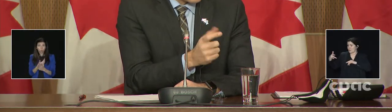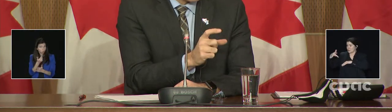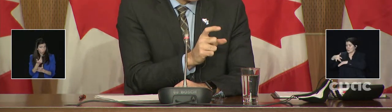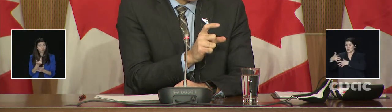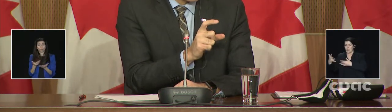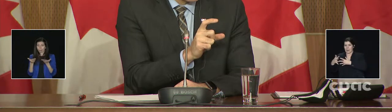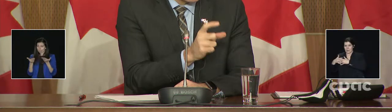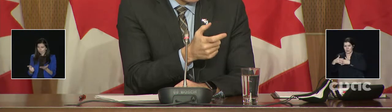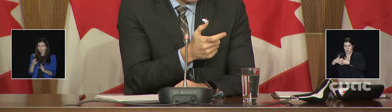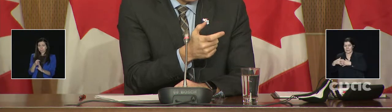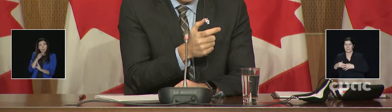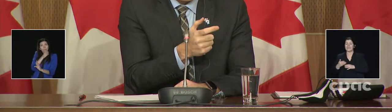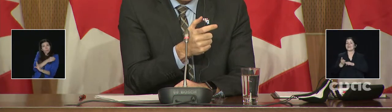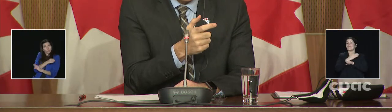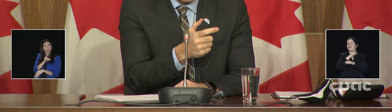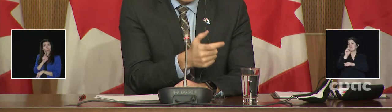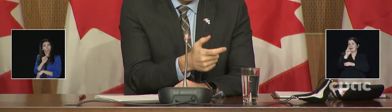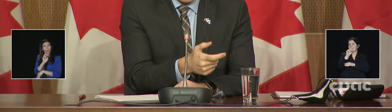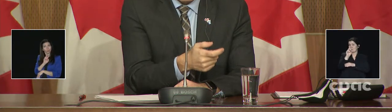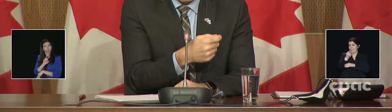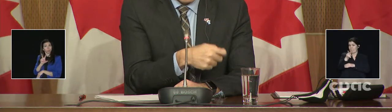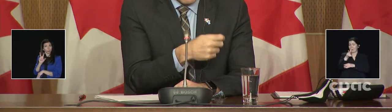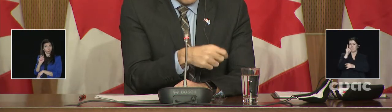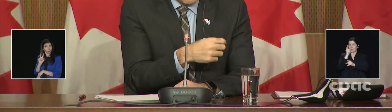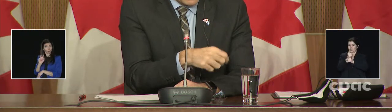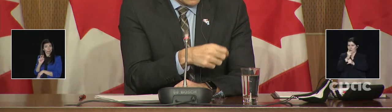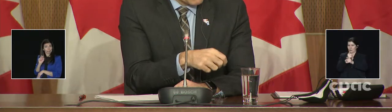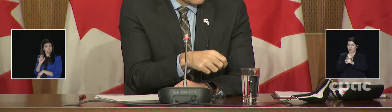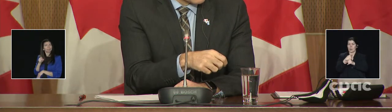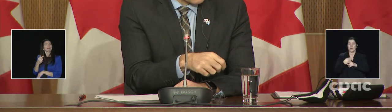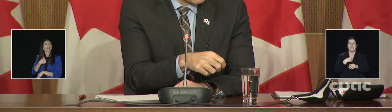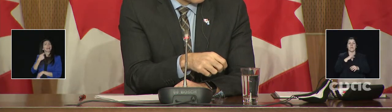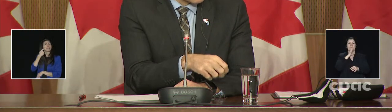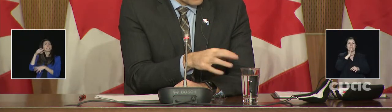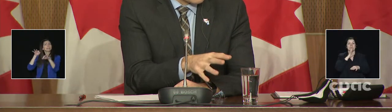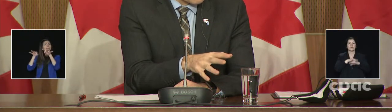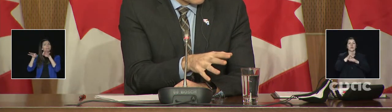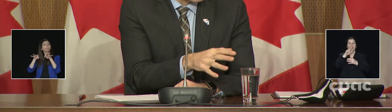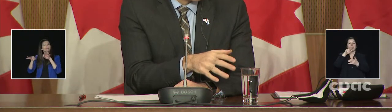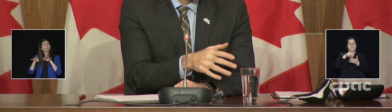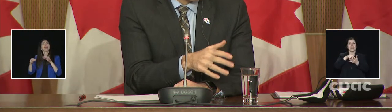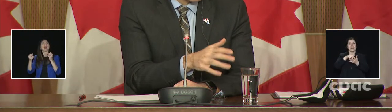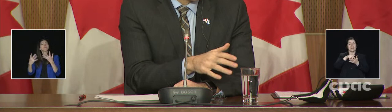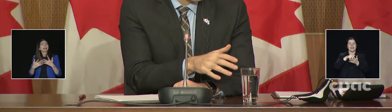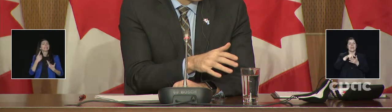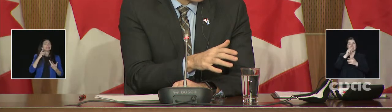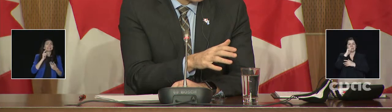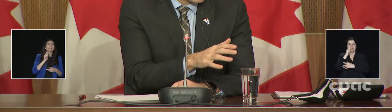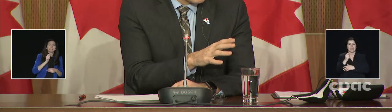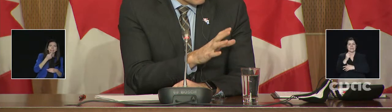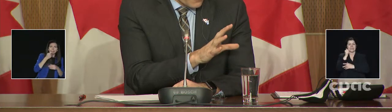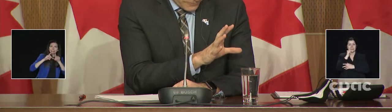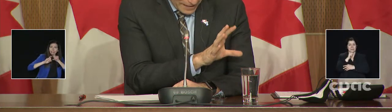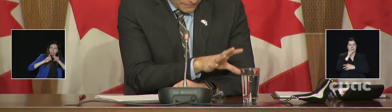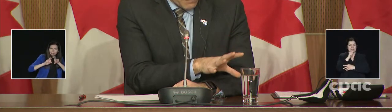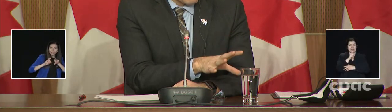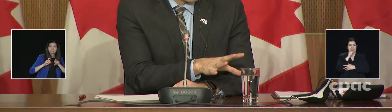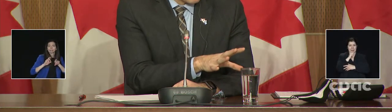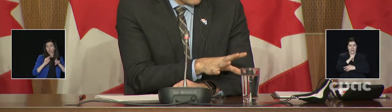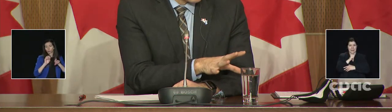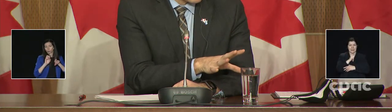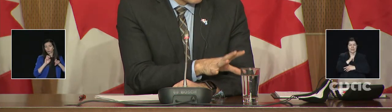the 3,000 daily tests that air travelers were being administered randomly, but we've moved from